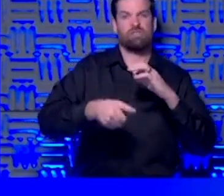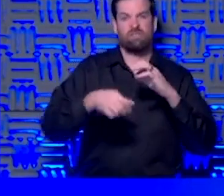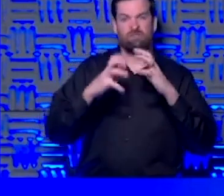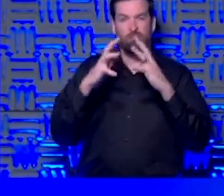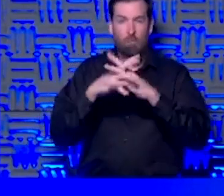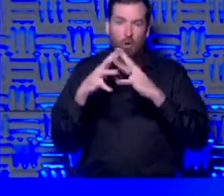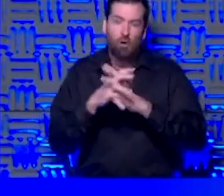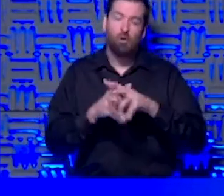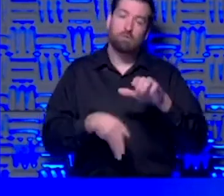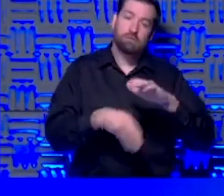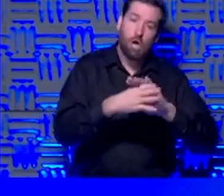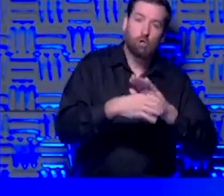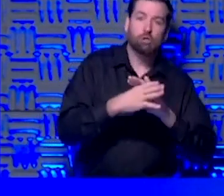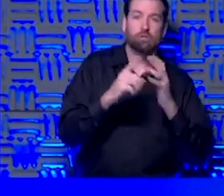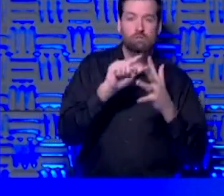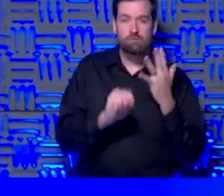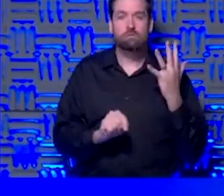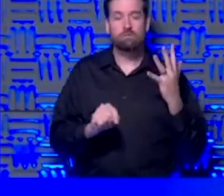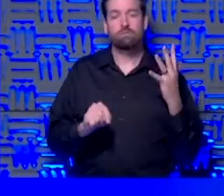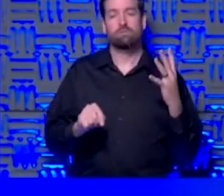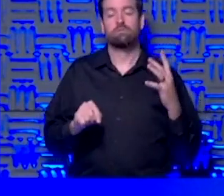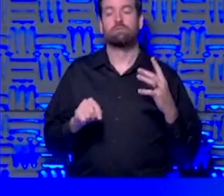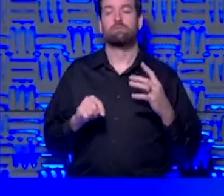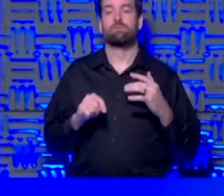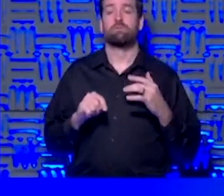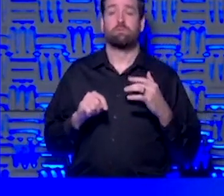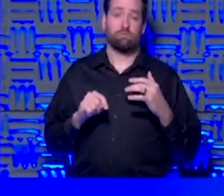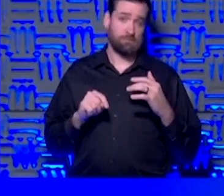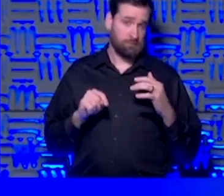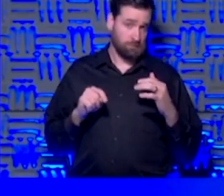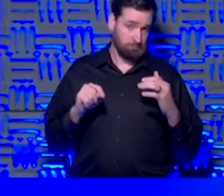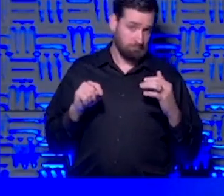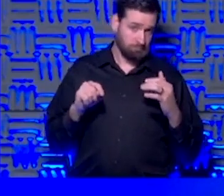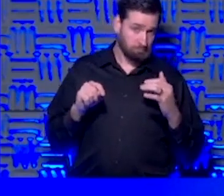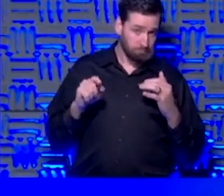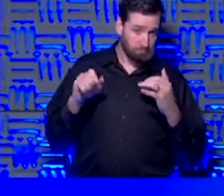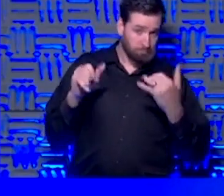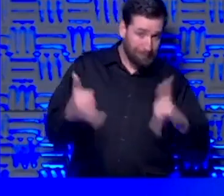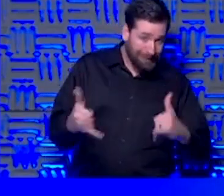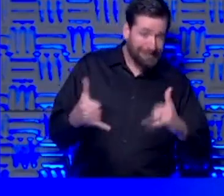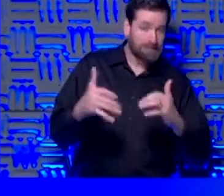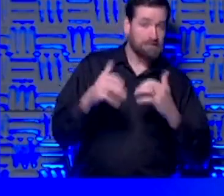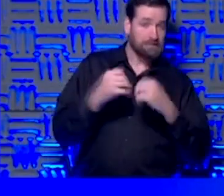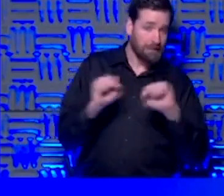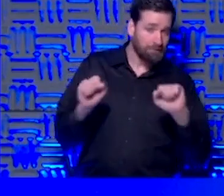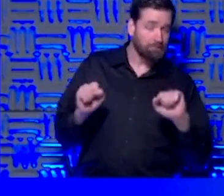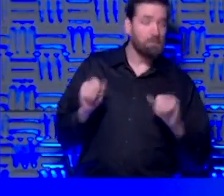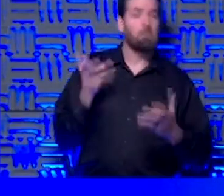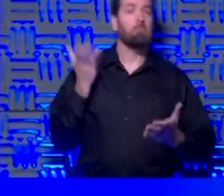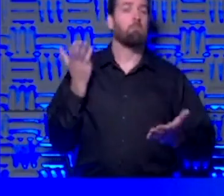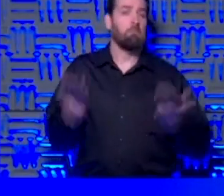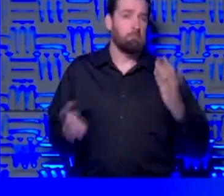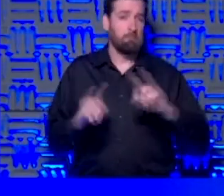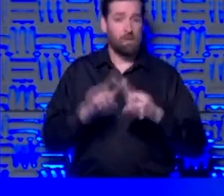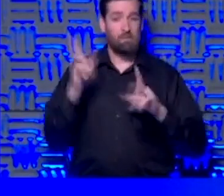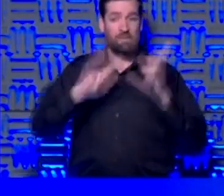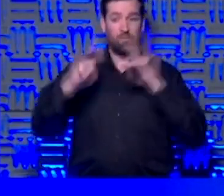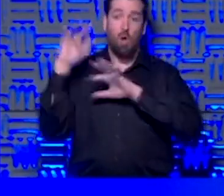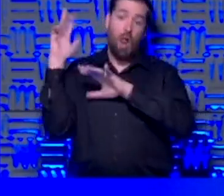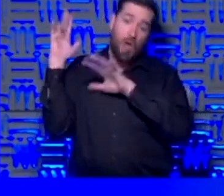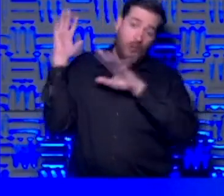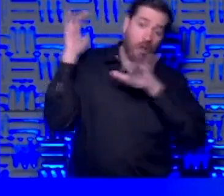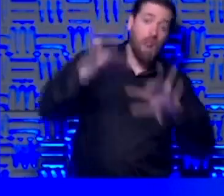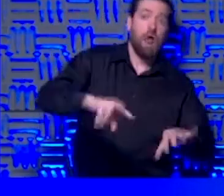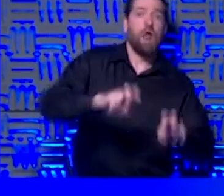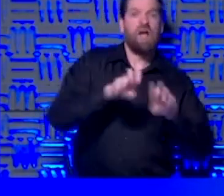Right now, is it playing safe? Maybe, but are people gathering to watch it, and the